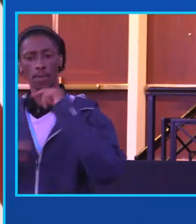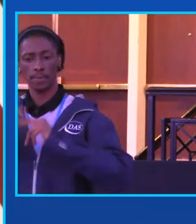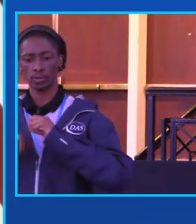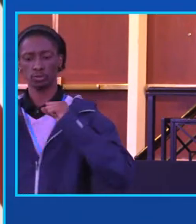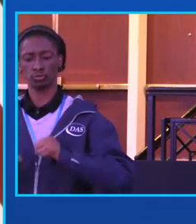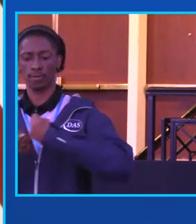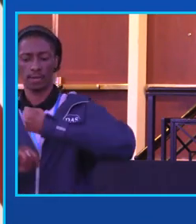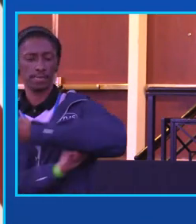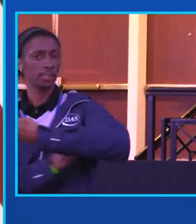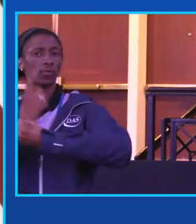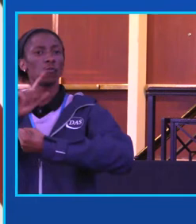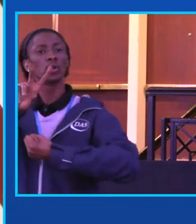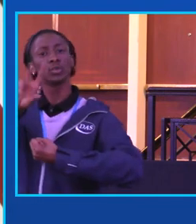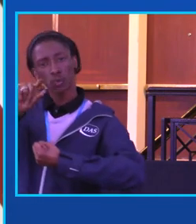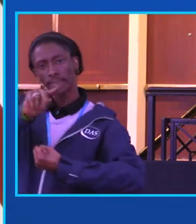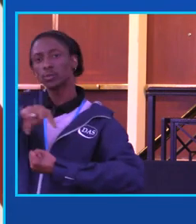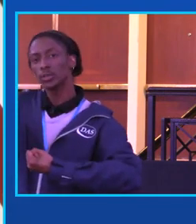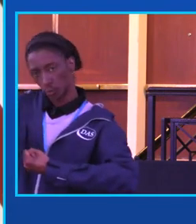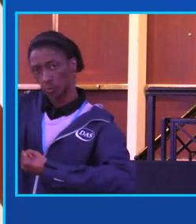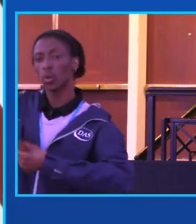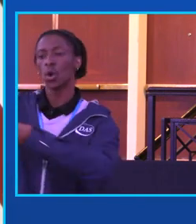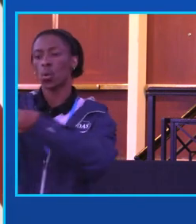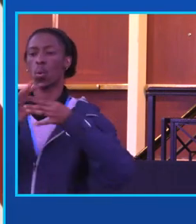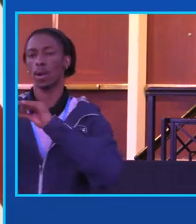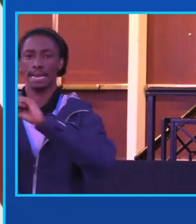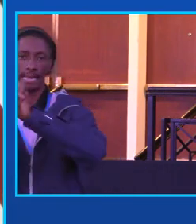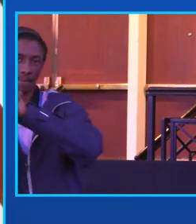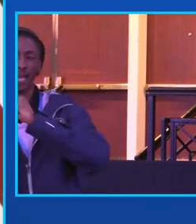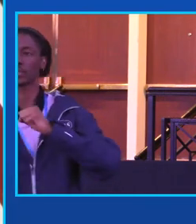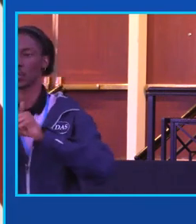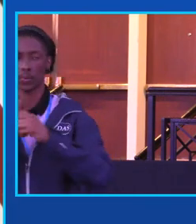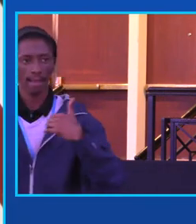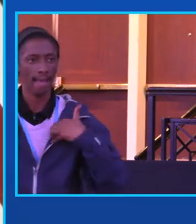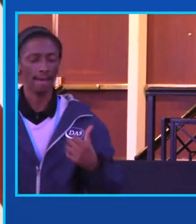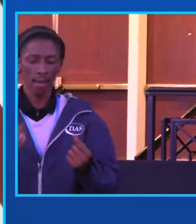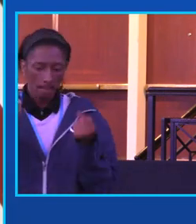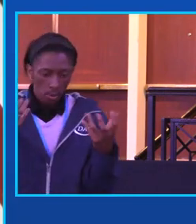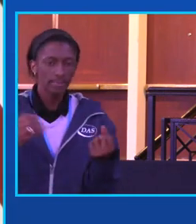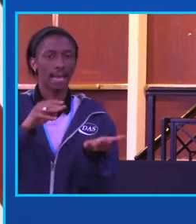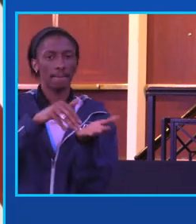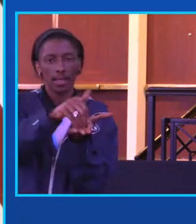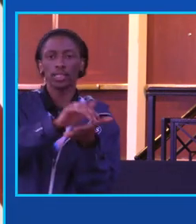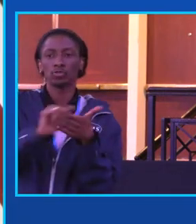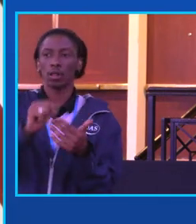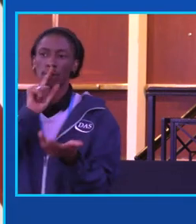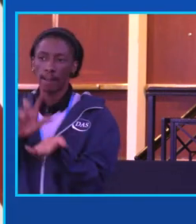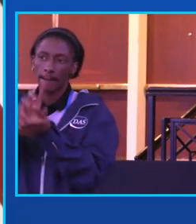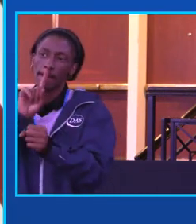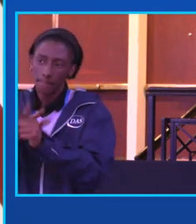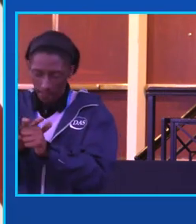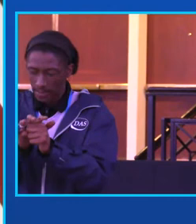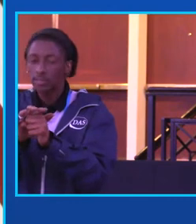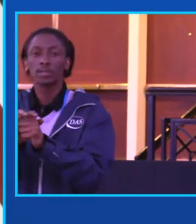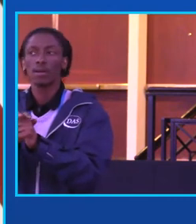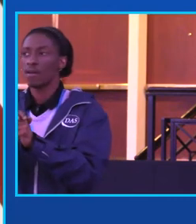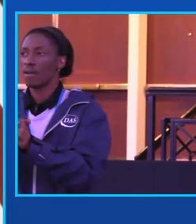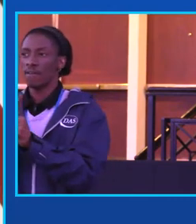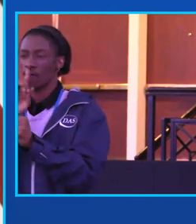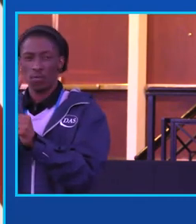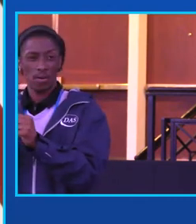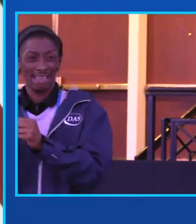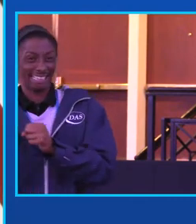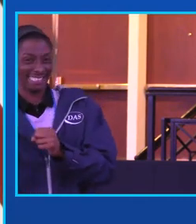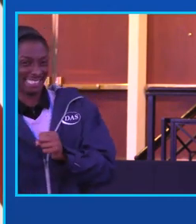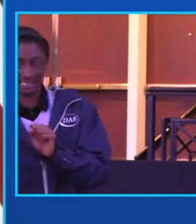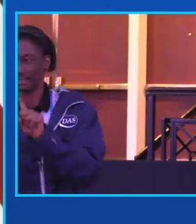for 2022 coordinated campaigns. And we've made multi-million dollar commitment across